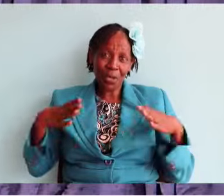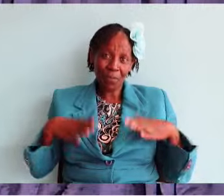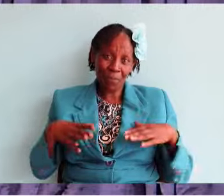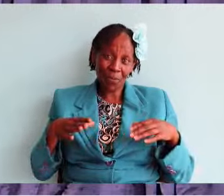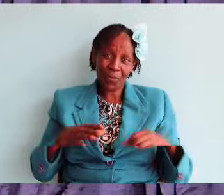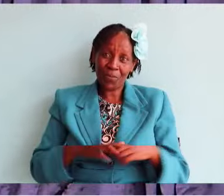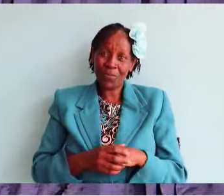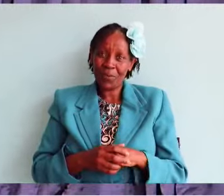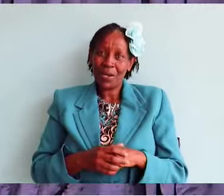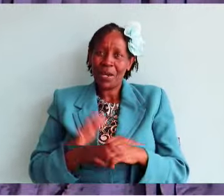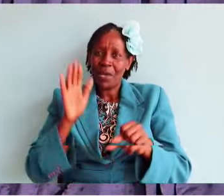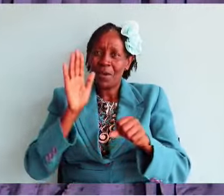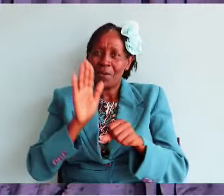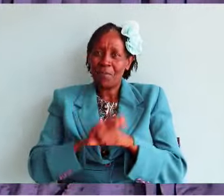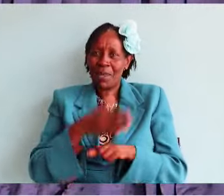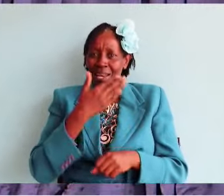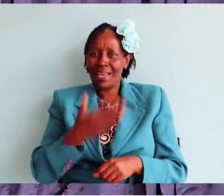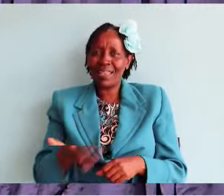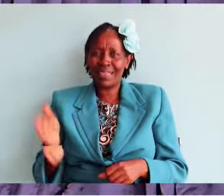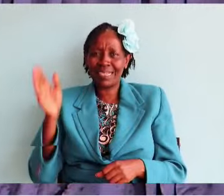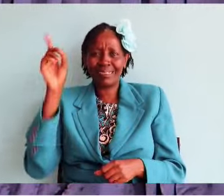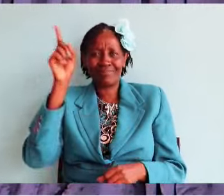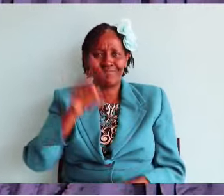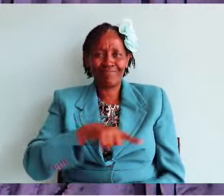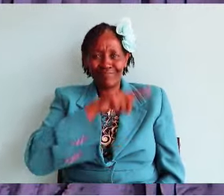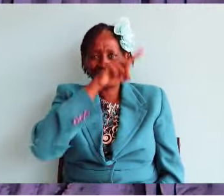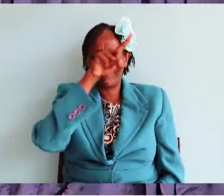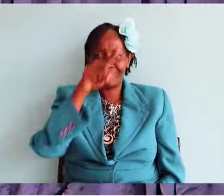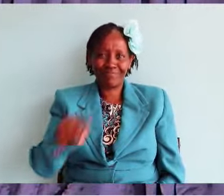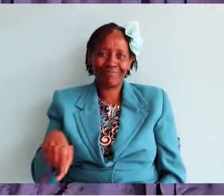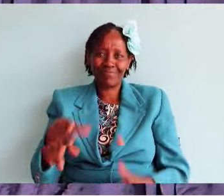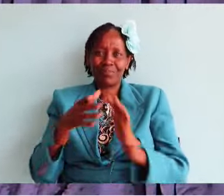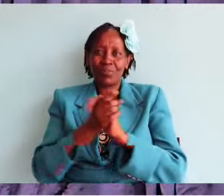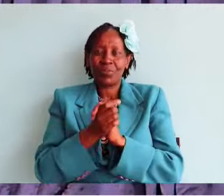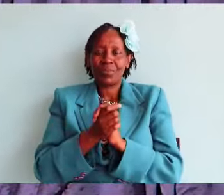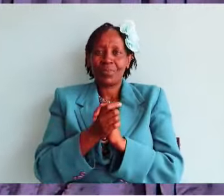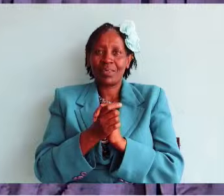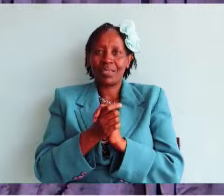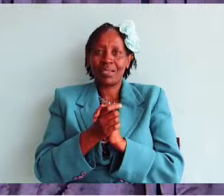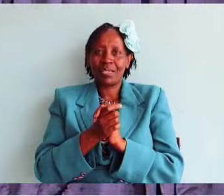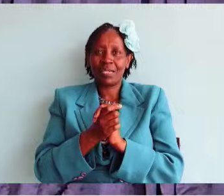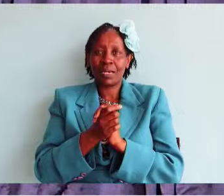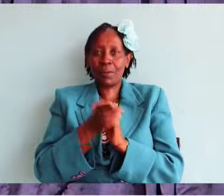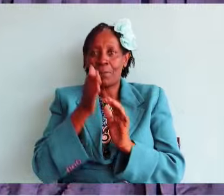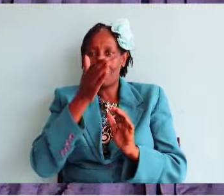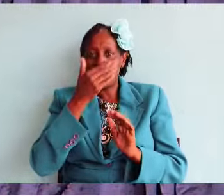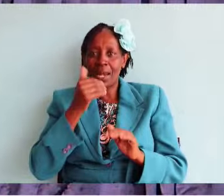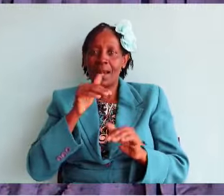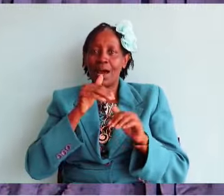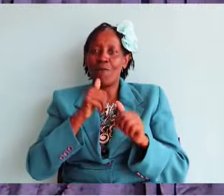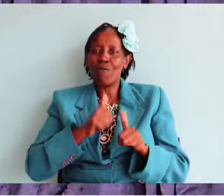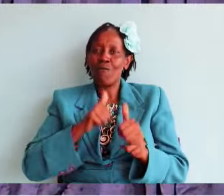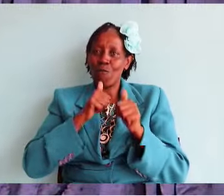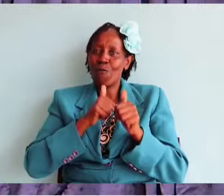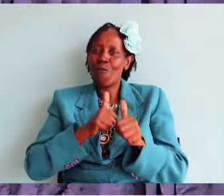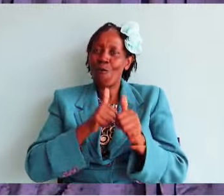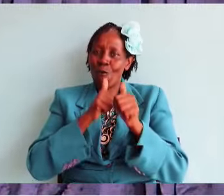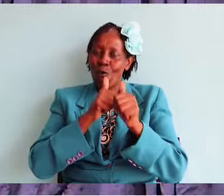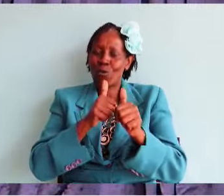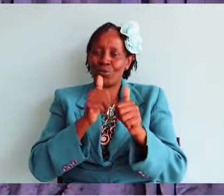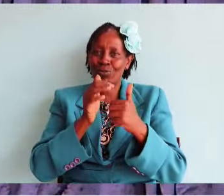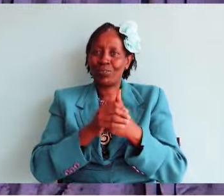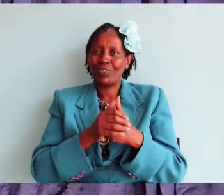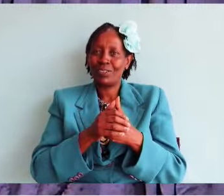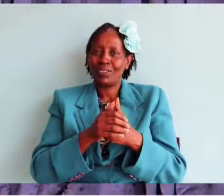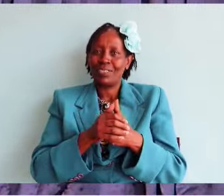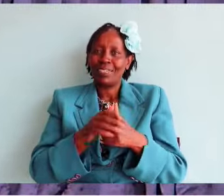wrong. But it seems as if God has always worked well with instructions for his followers to follow. And when he